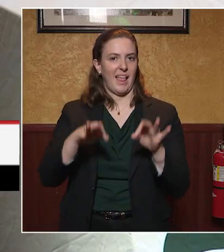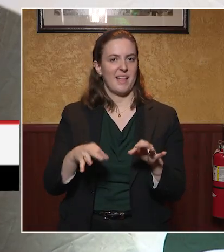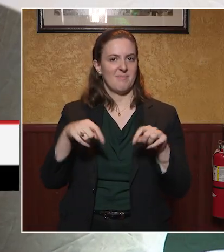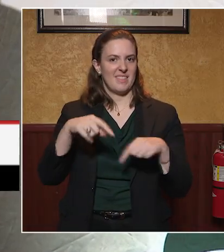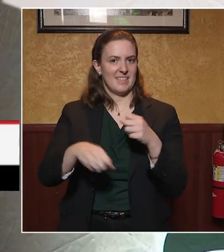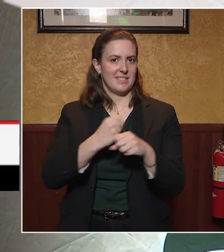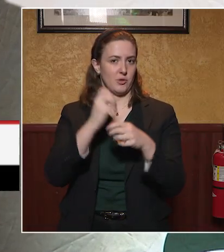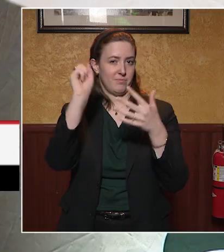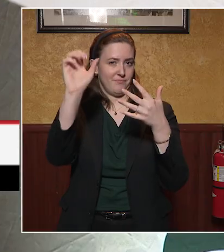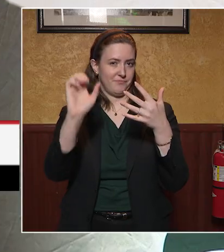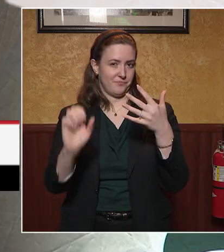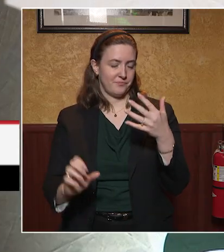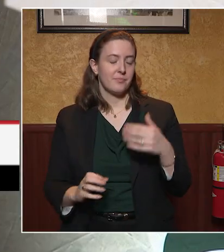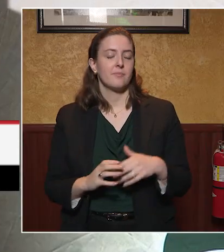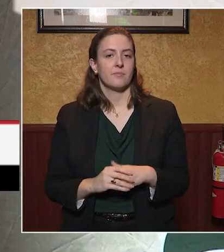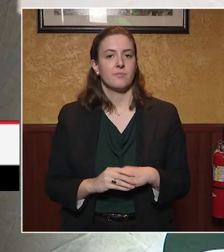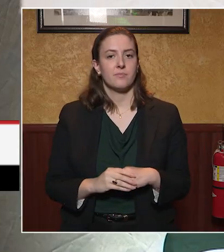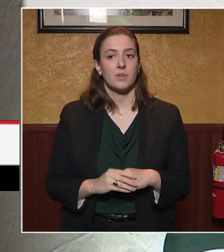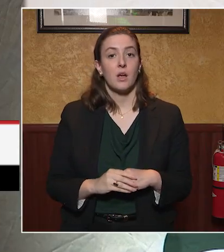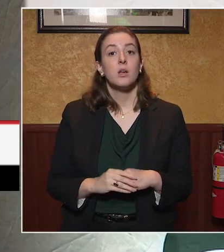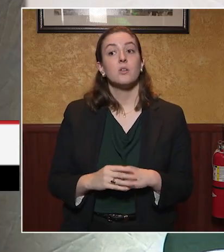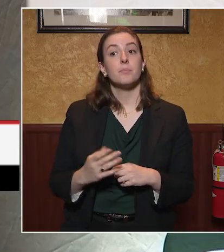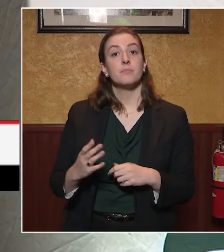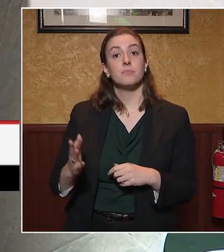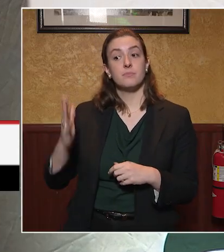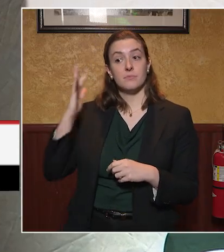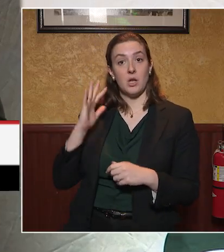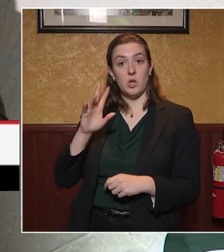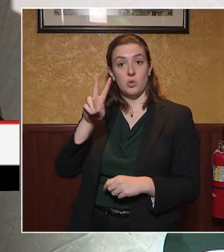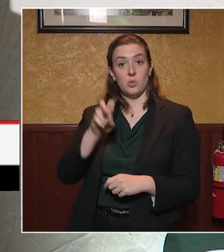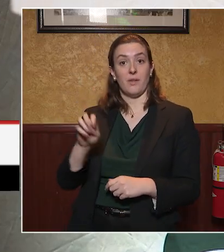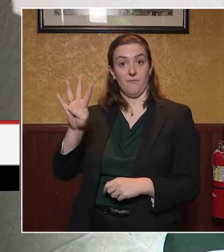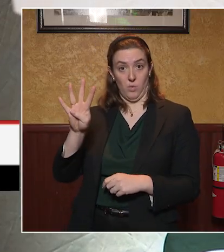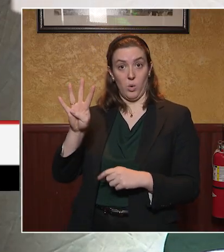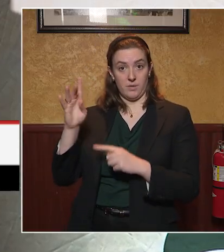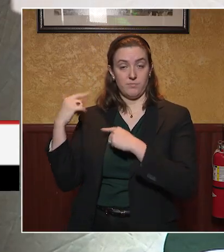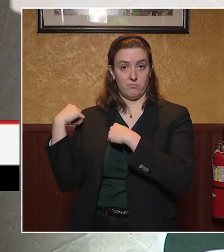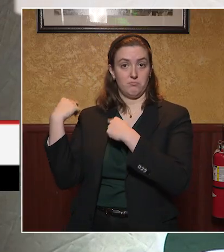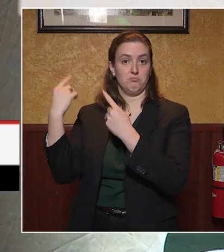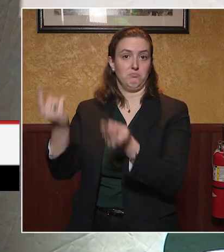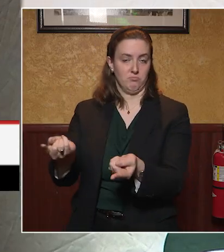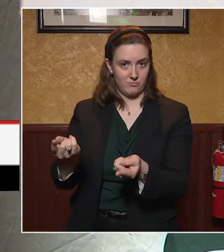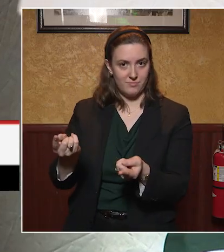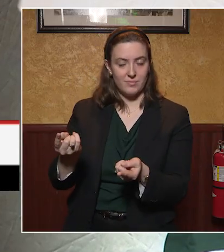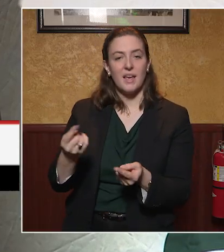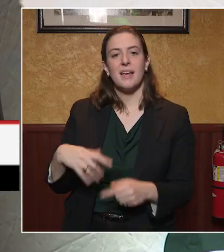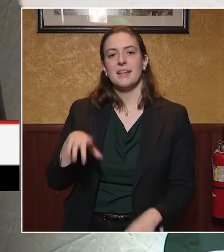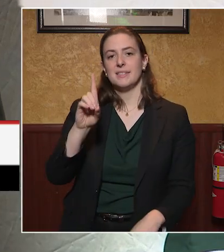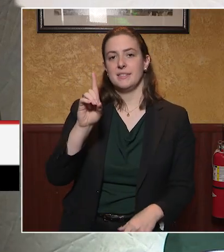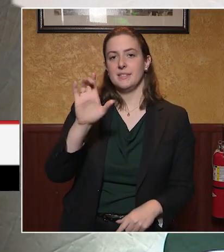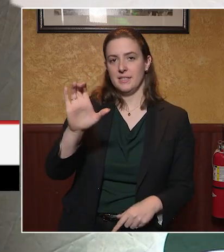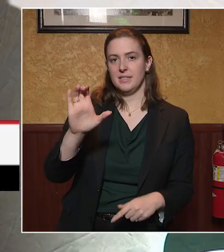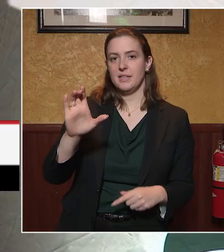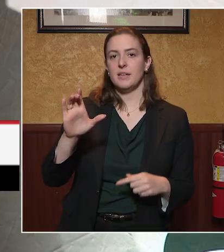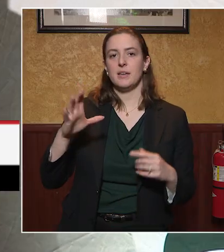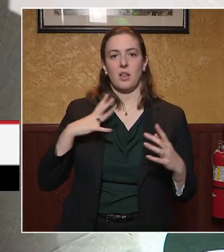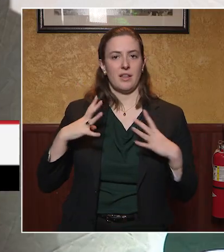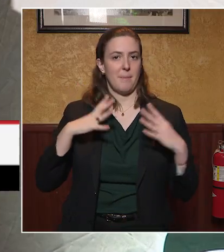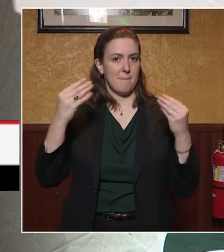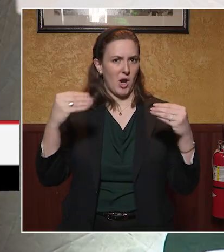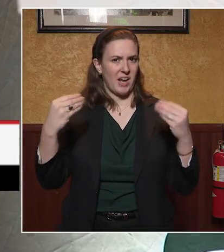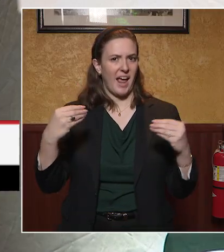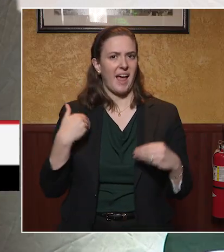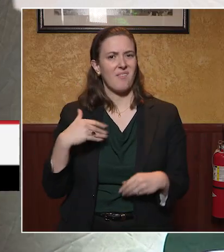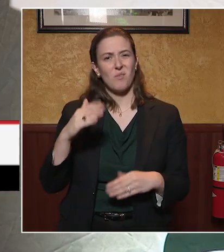in 2004, the Downtown DC bid has produced this holiday market and has brought more than 2 decades worth of holiday cheer to the